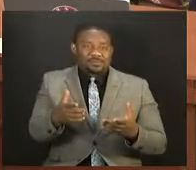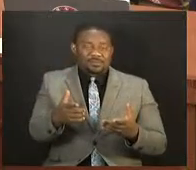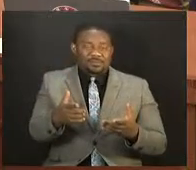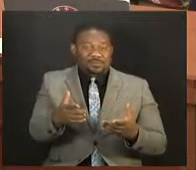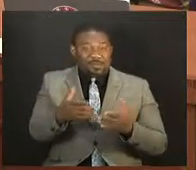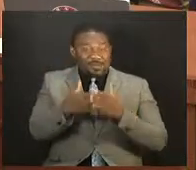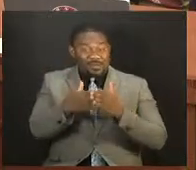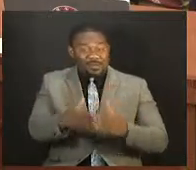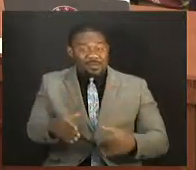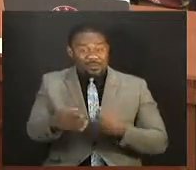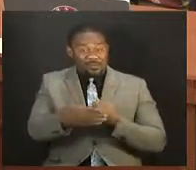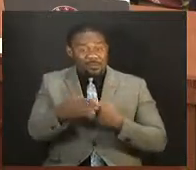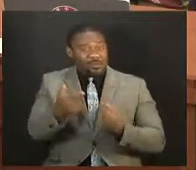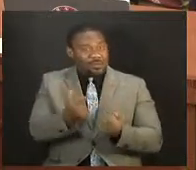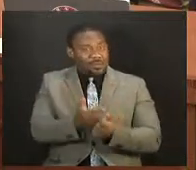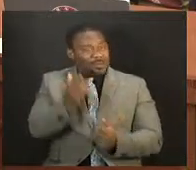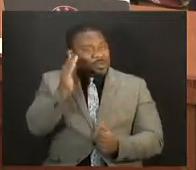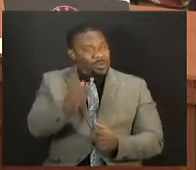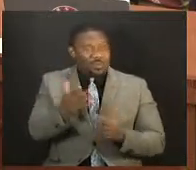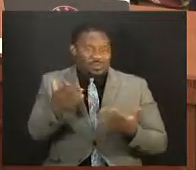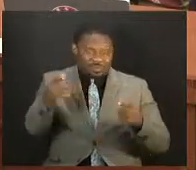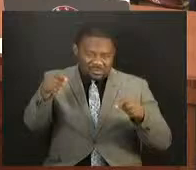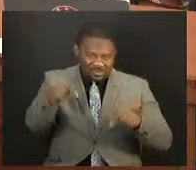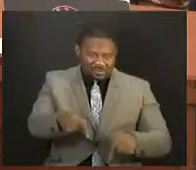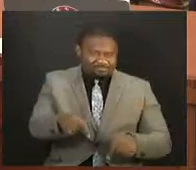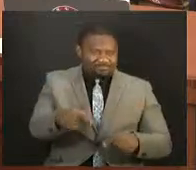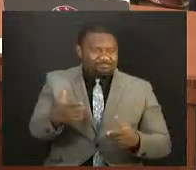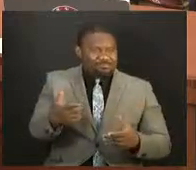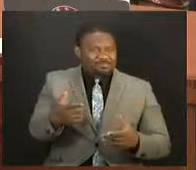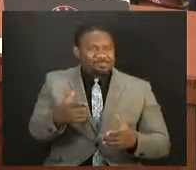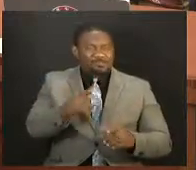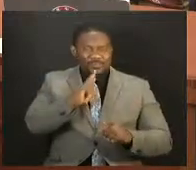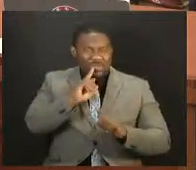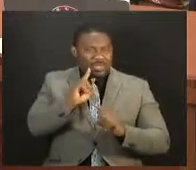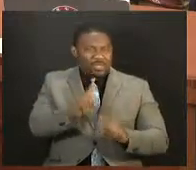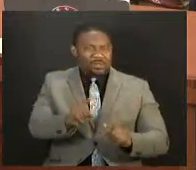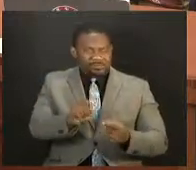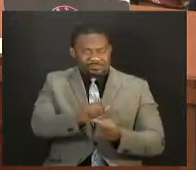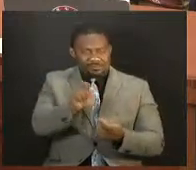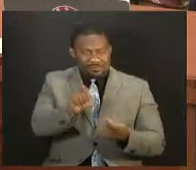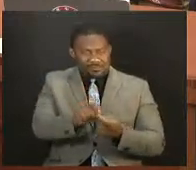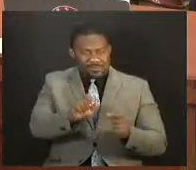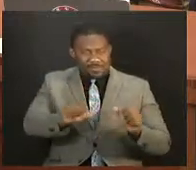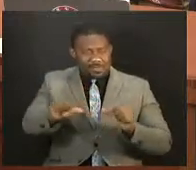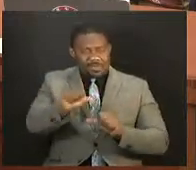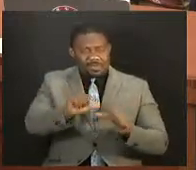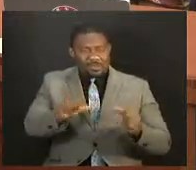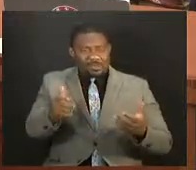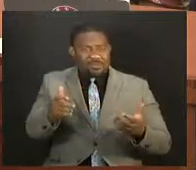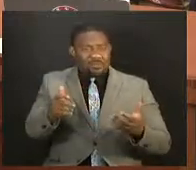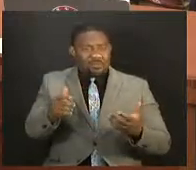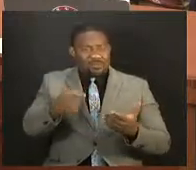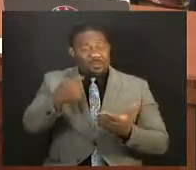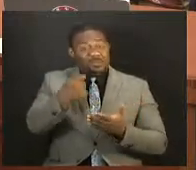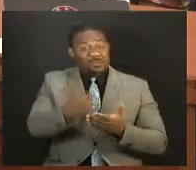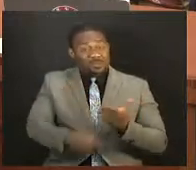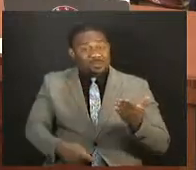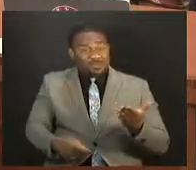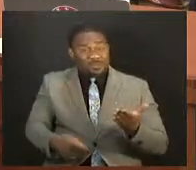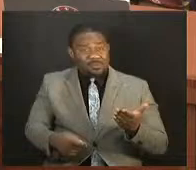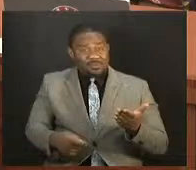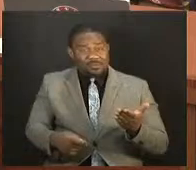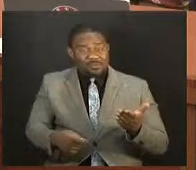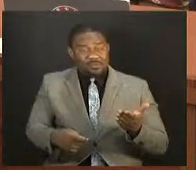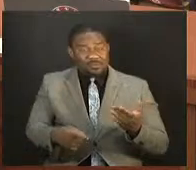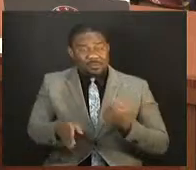governor will be scheduled to come today and come and answer a question specifically relating to the cost of